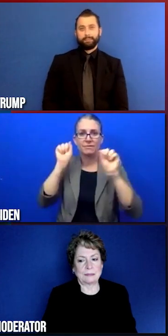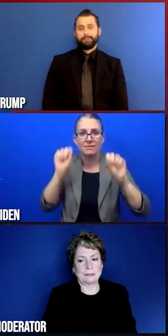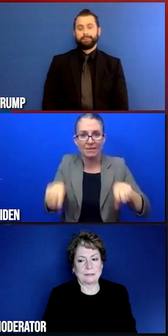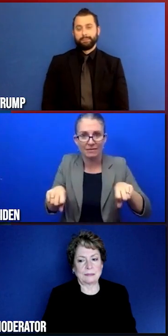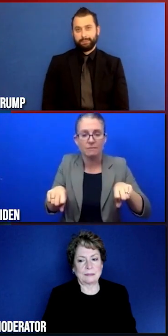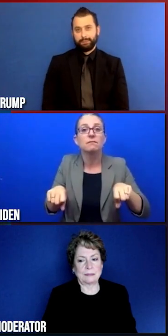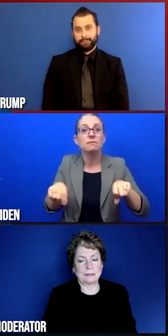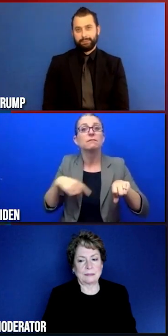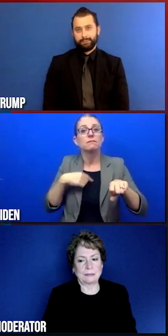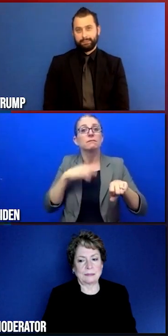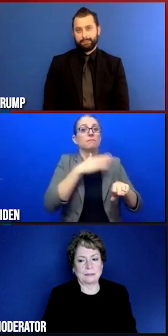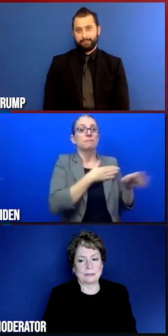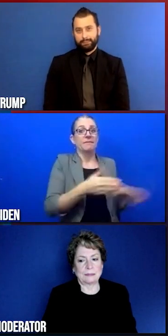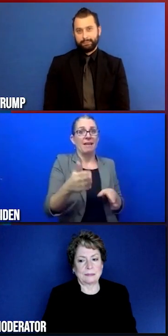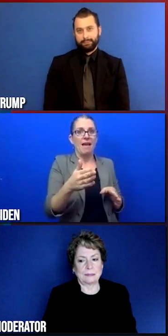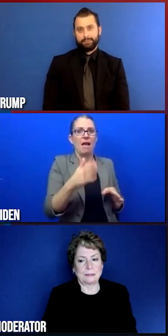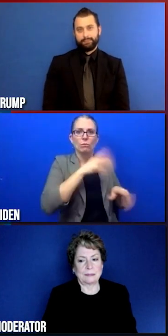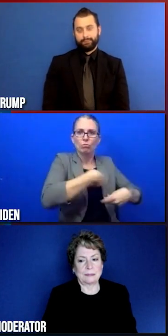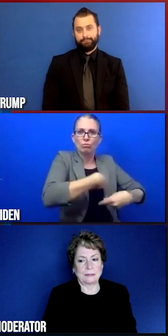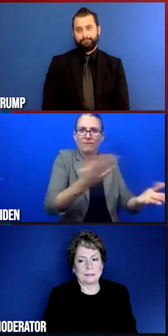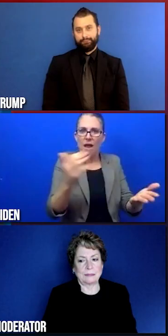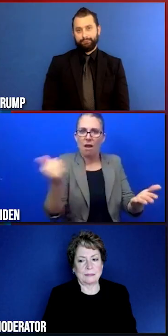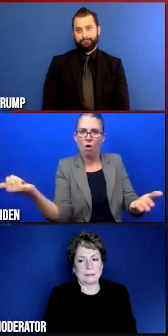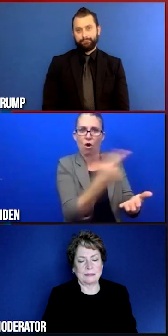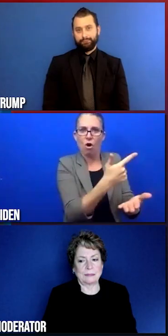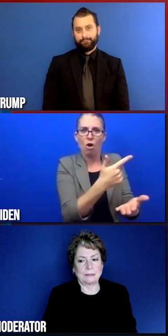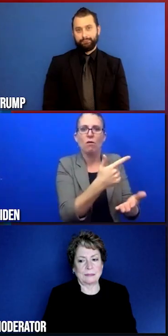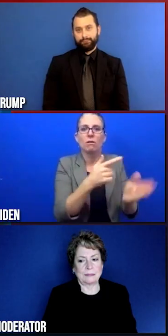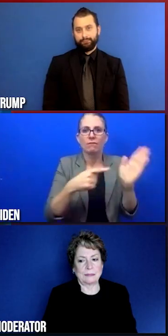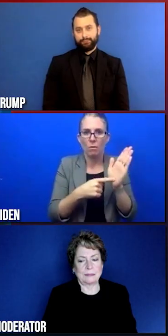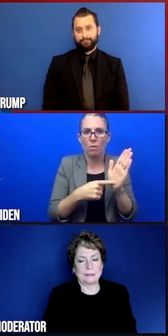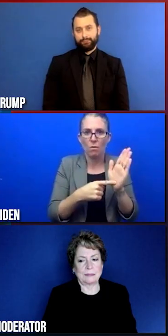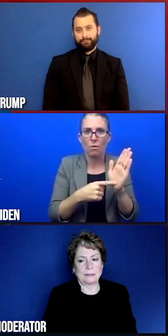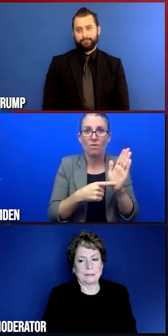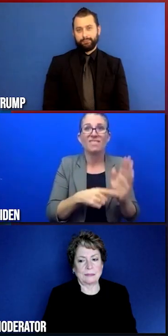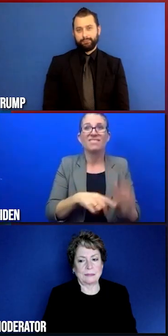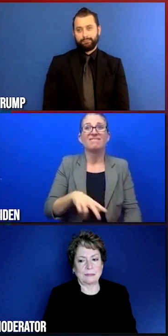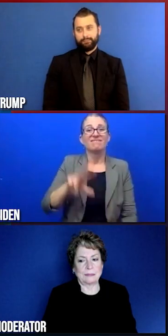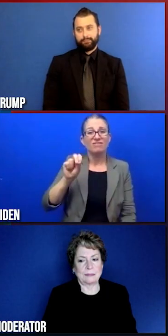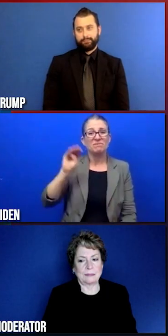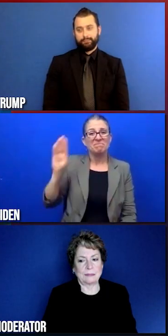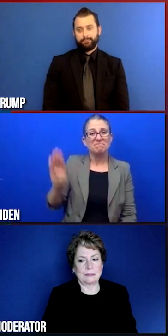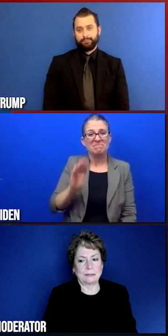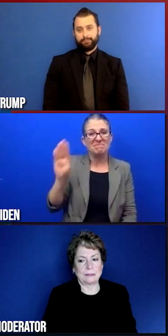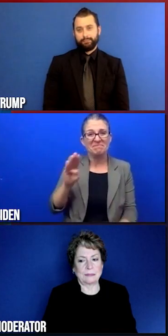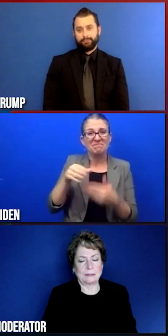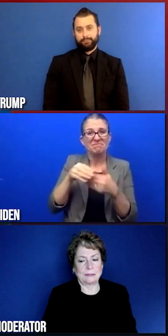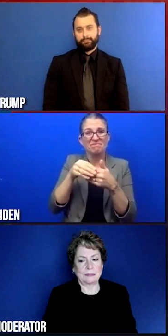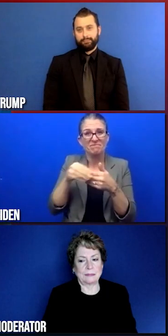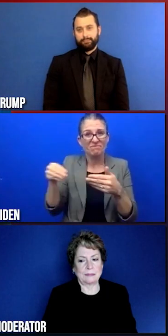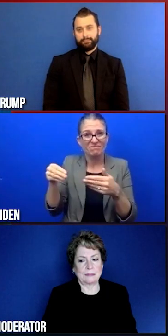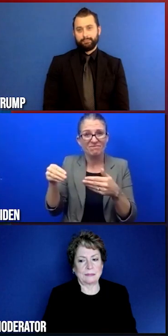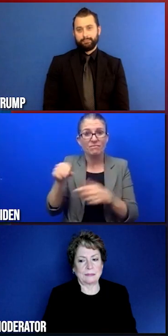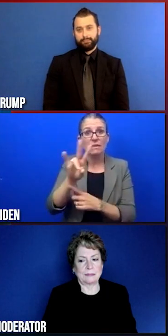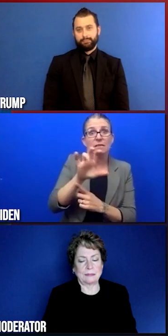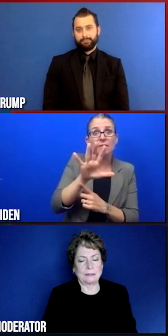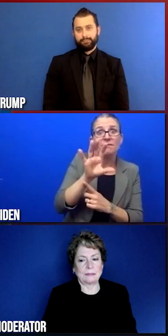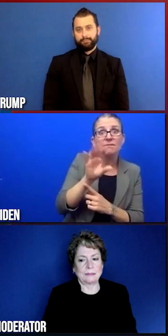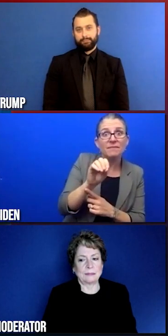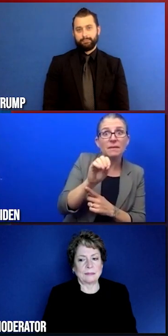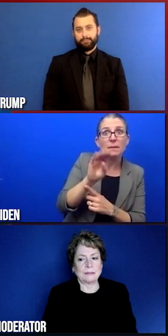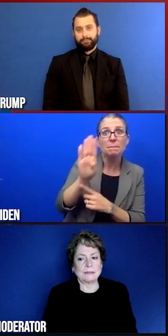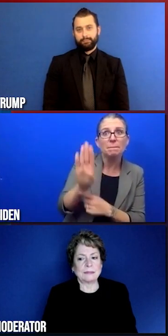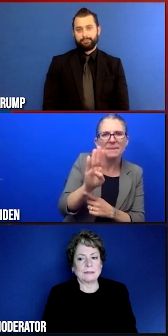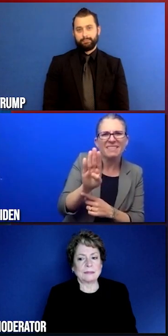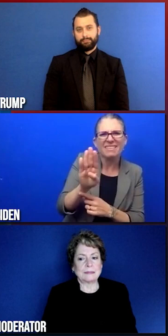over $750 billion over 10 years to do it. And they're going to have lower premiums. You can buy into the better plans, the cheaper plans, lower